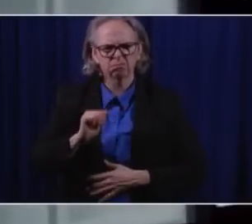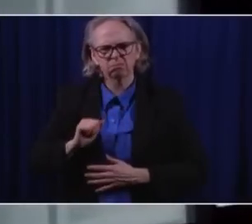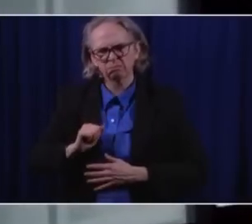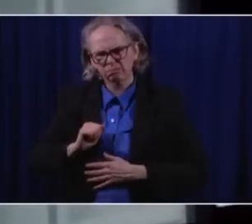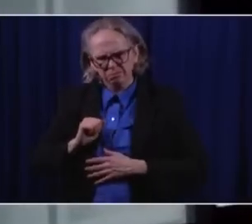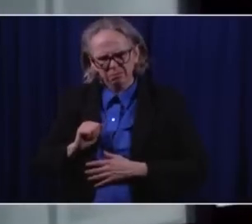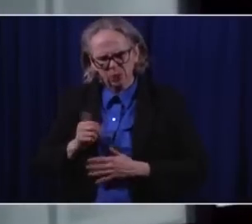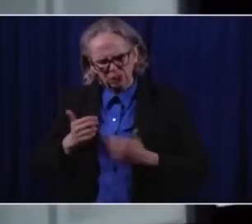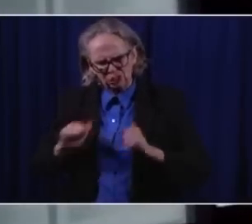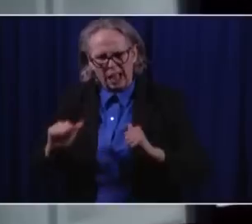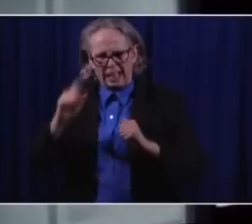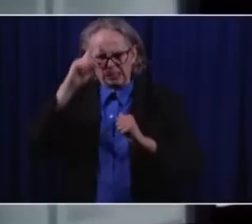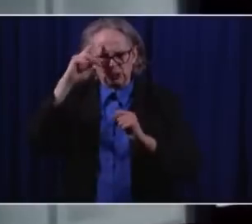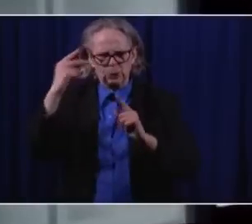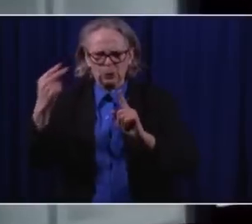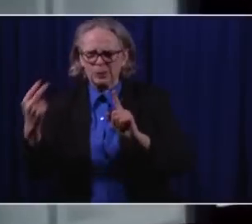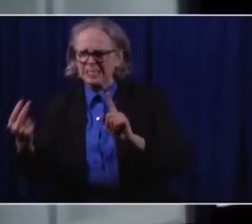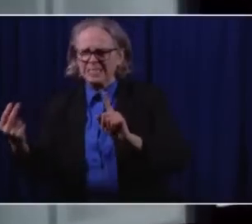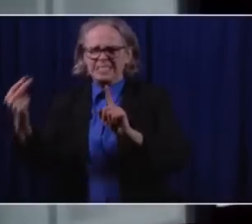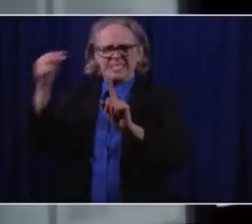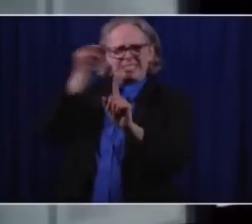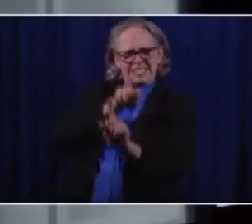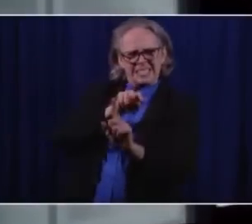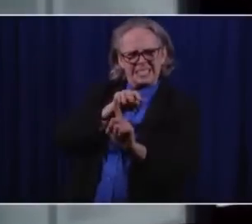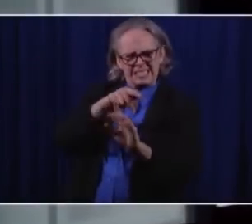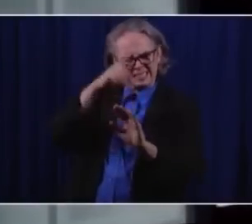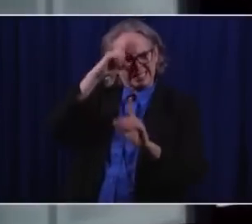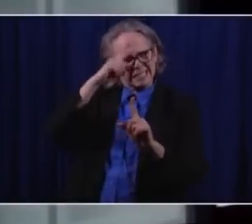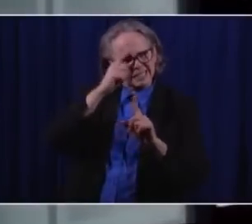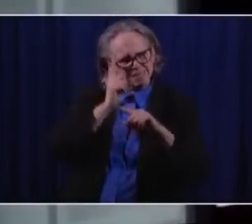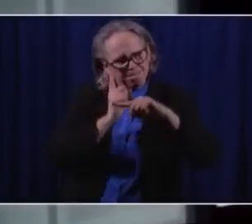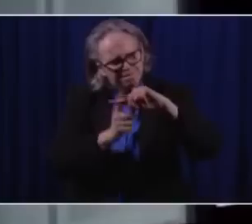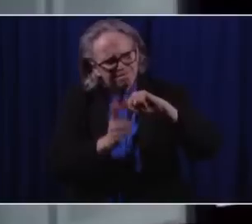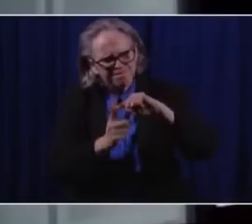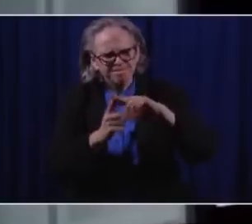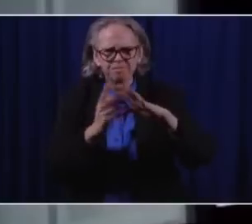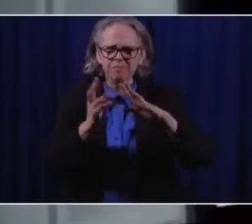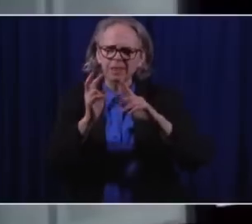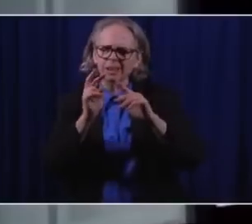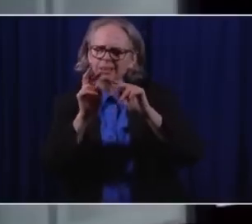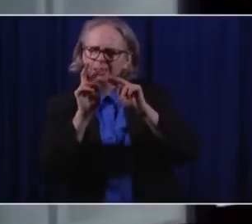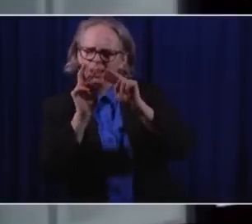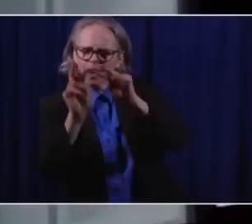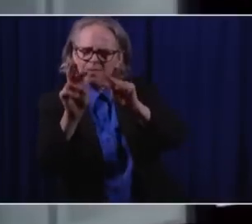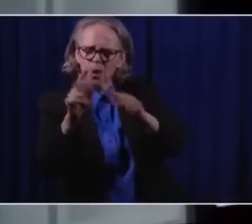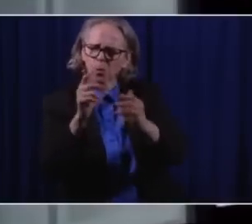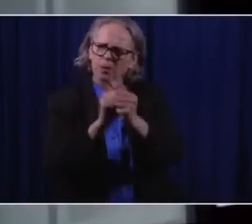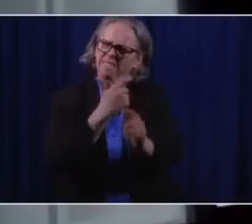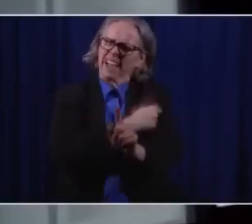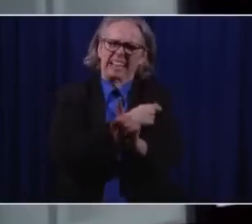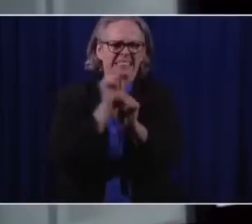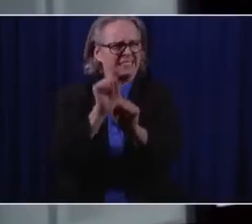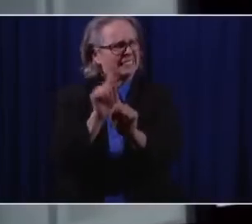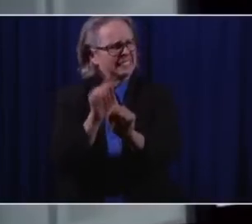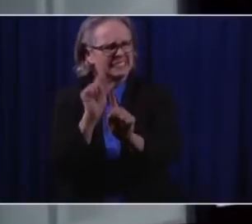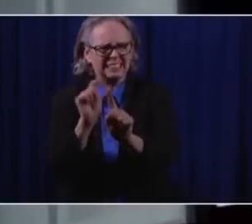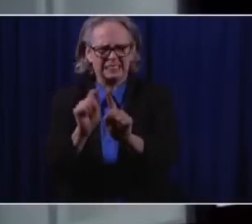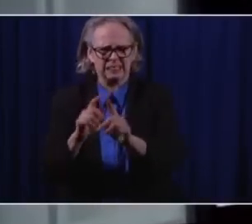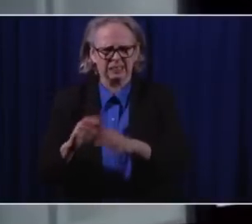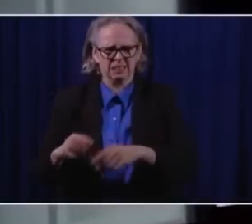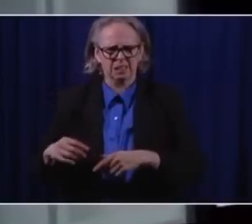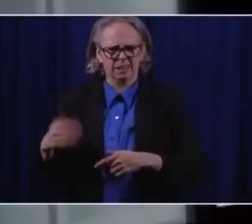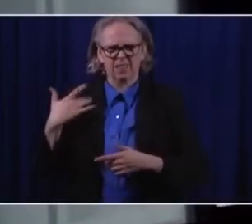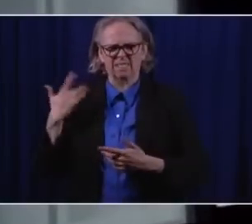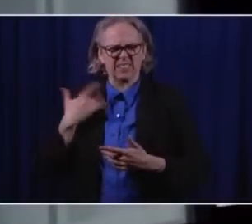toward answers and an end in sight. As you said, it feels like the finish line has moved every month. And like I said,